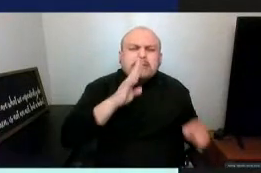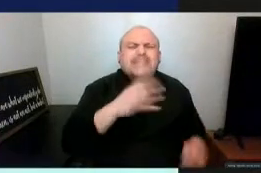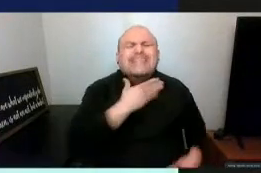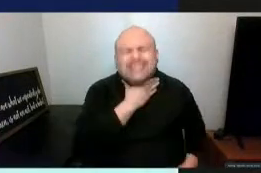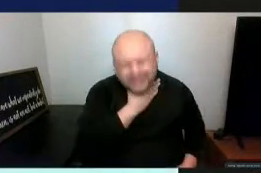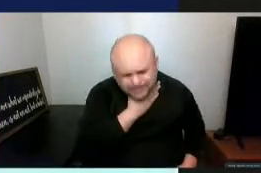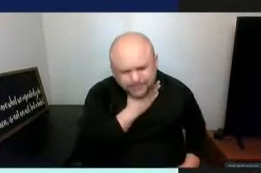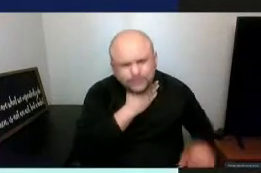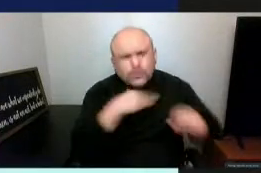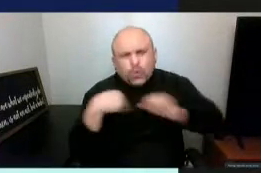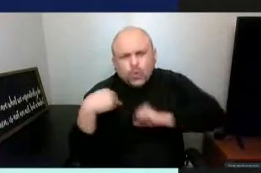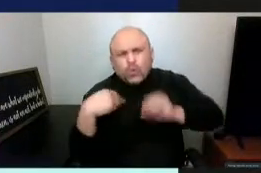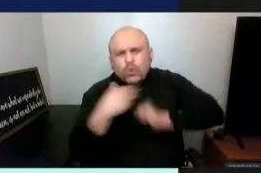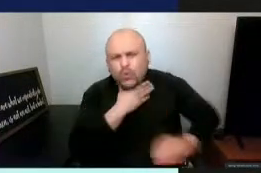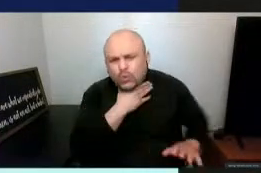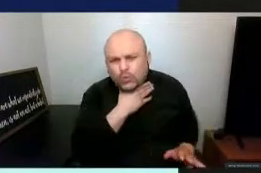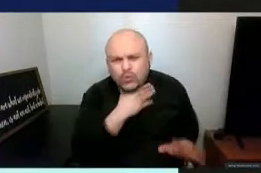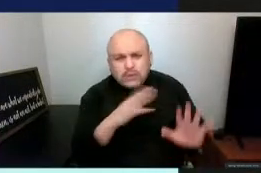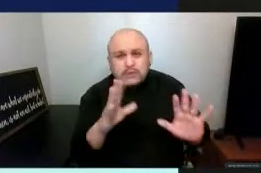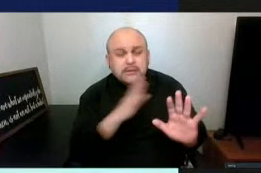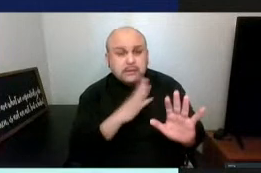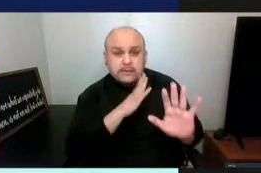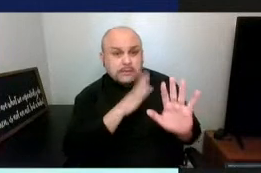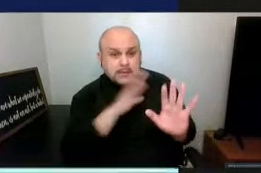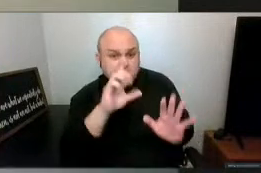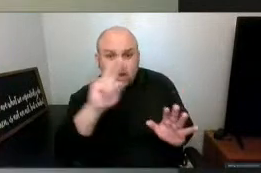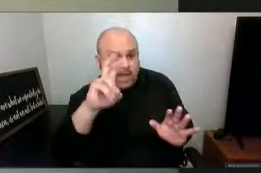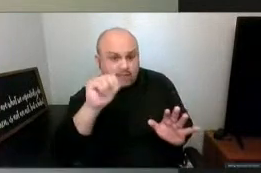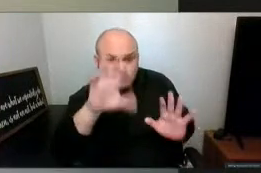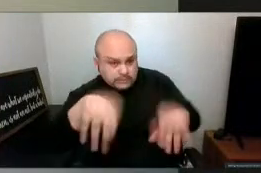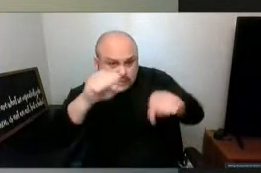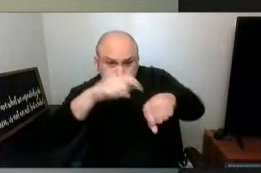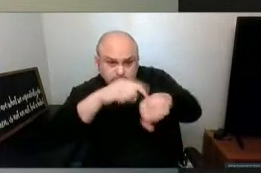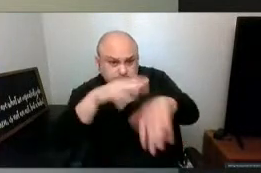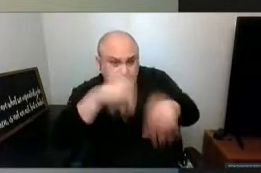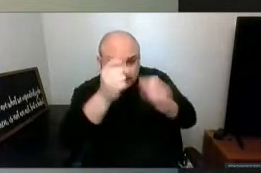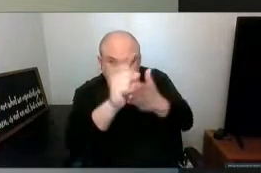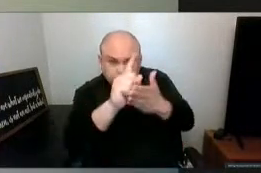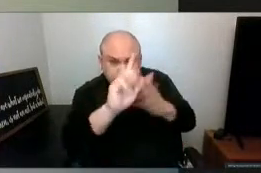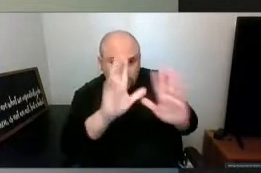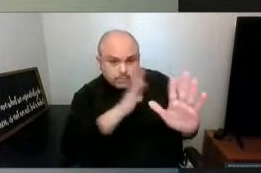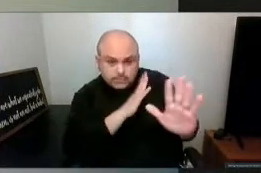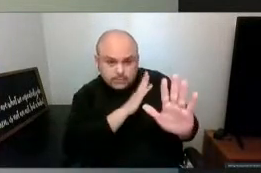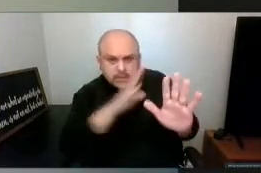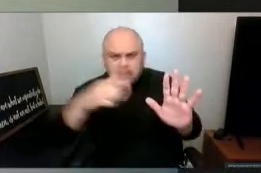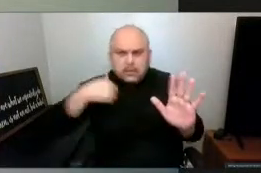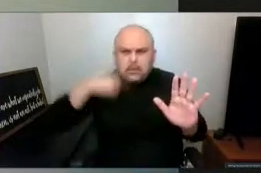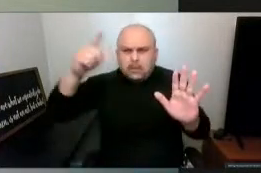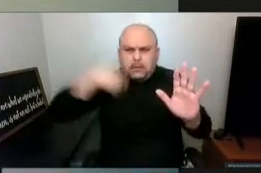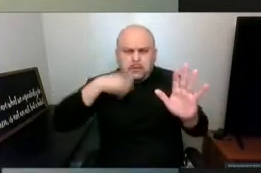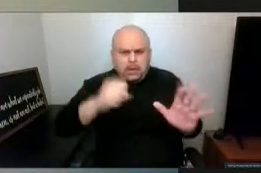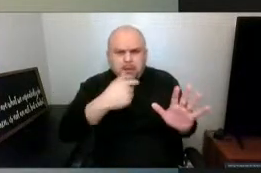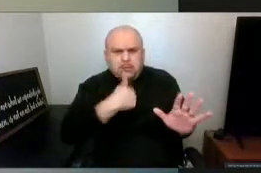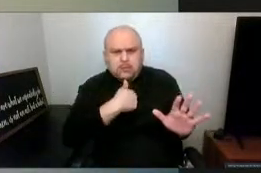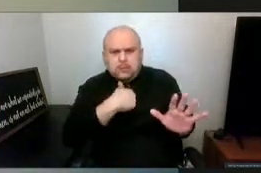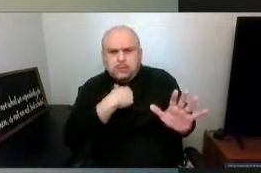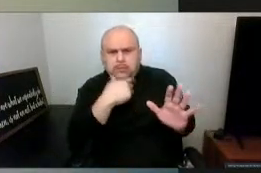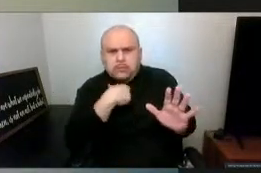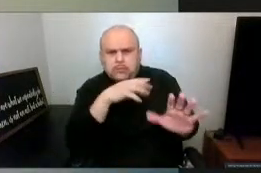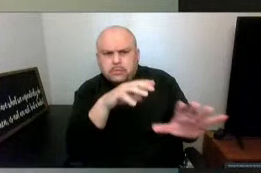Akbar or Carney? Yes, Dr. Evans, you can take a moment. Yeah, I can just speak to one example, Mr. Imperato.